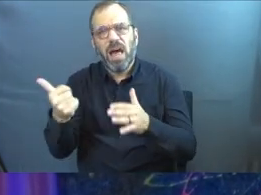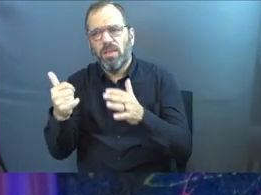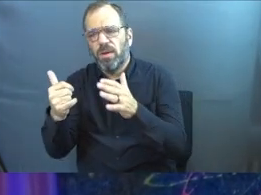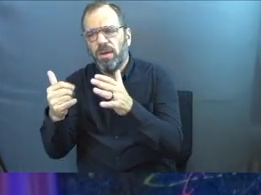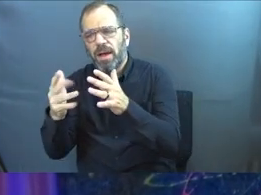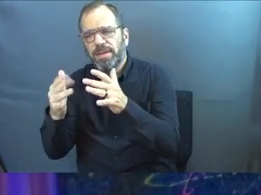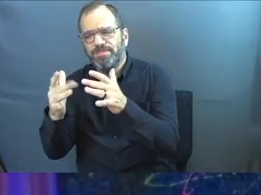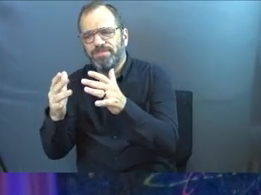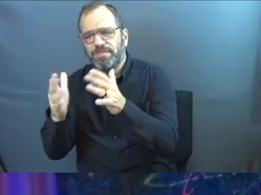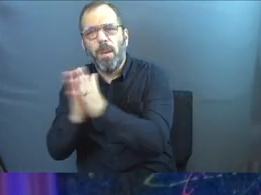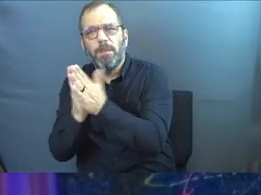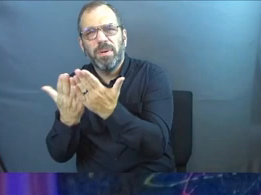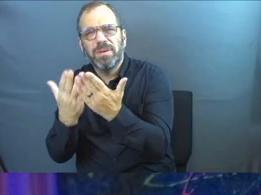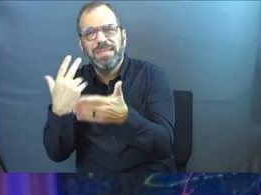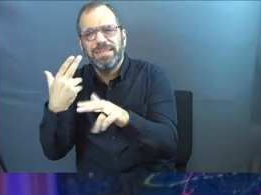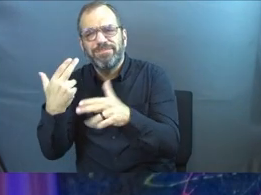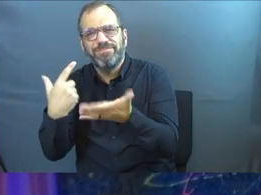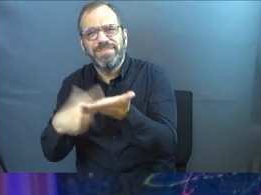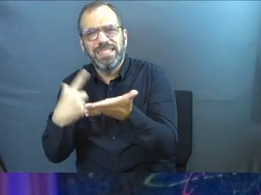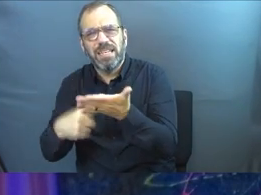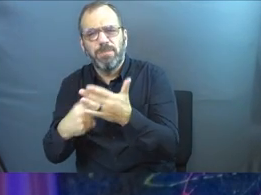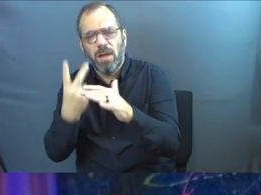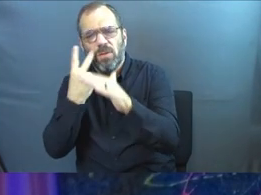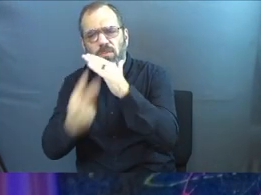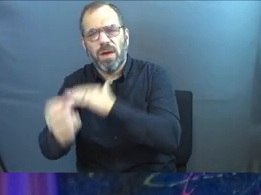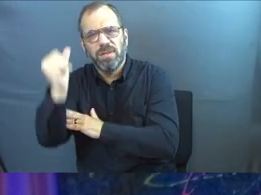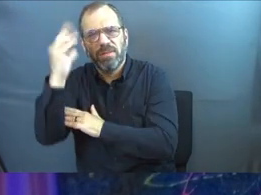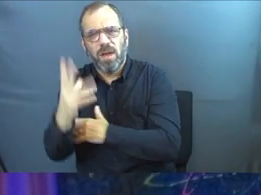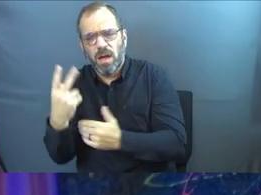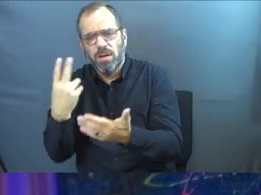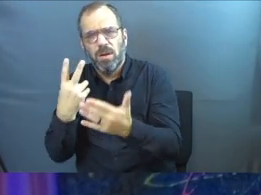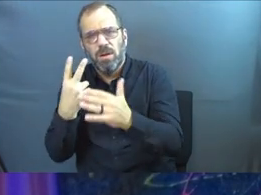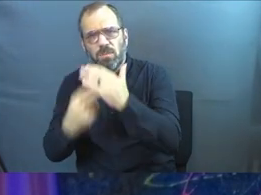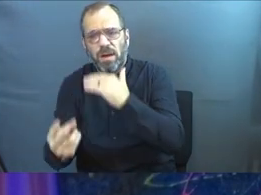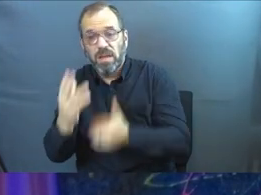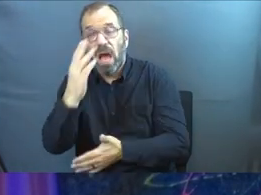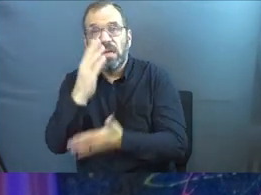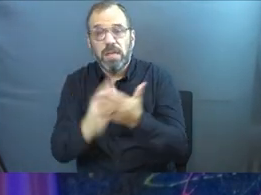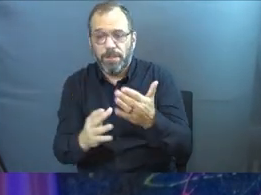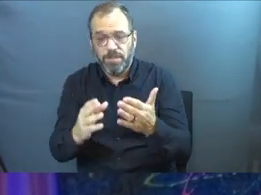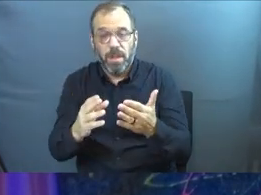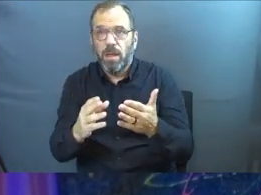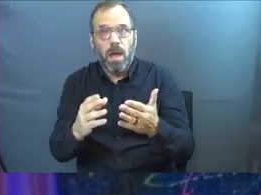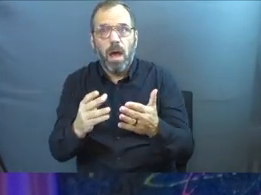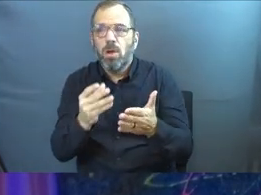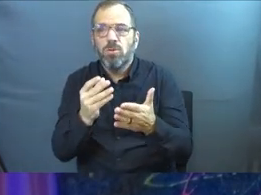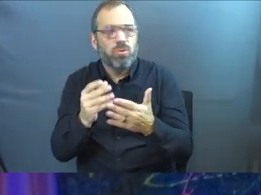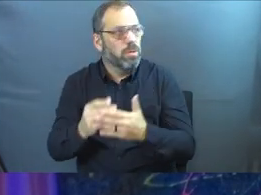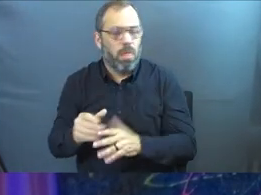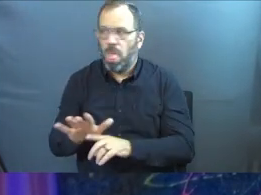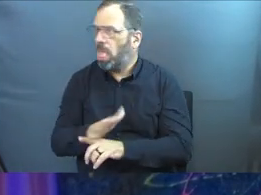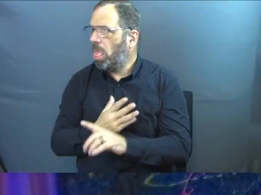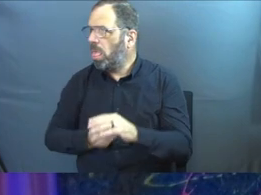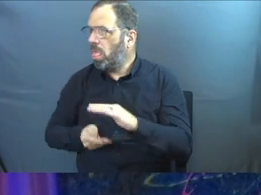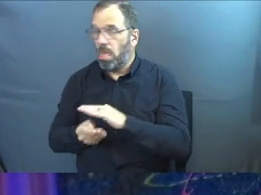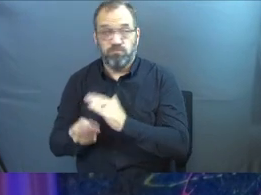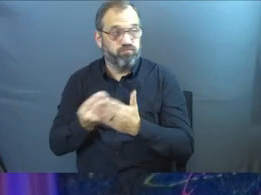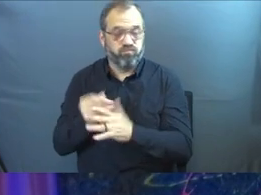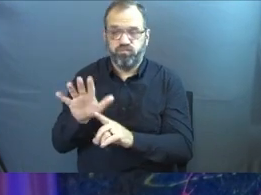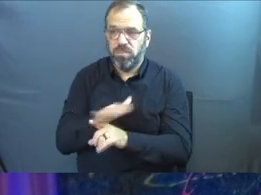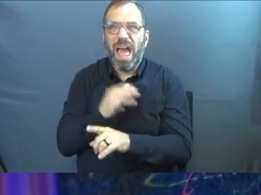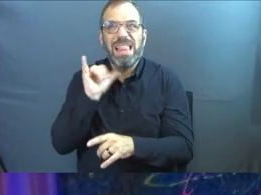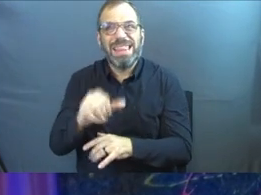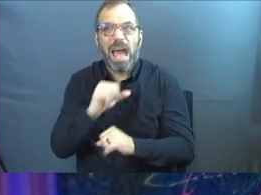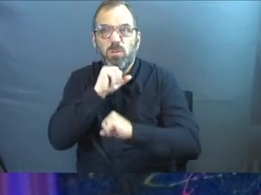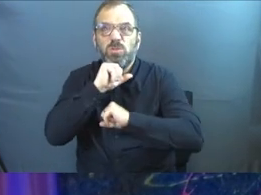in other places where it discusses the prophets of God and the fact that some prophets, you could buy them off. That's